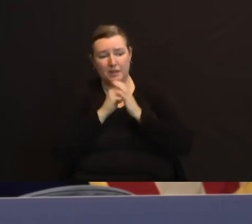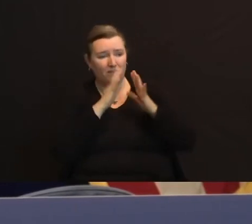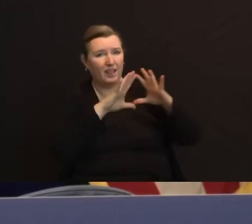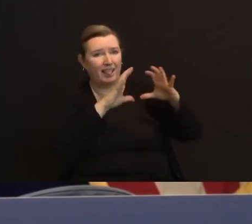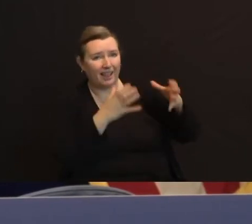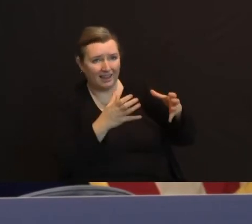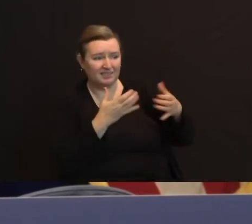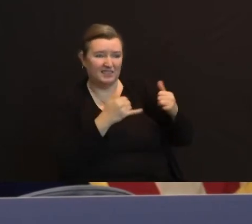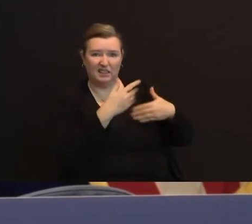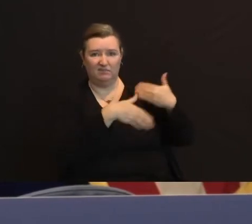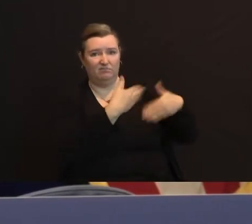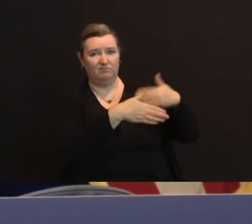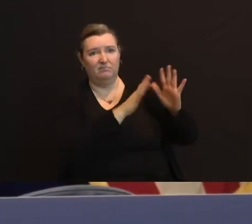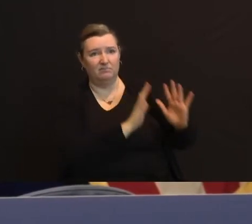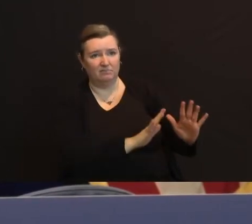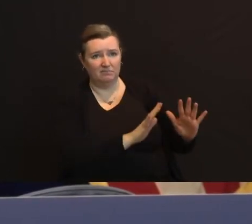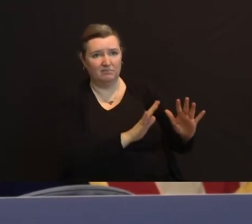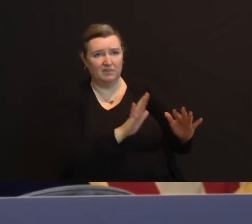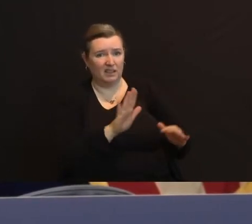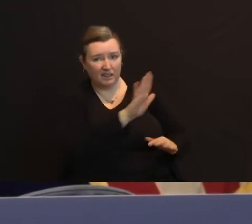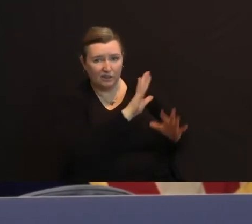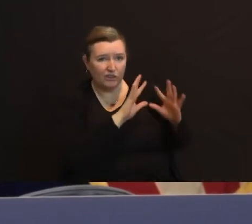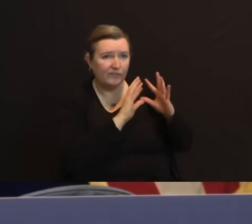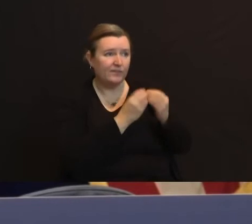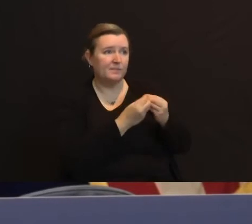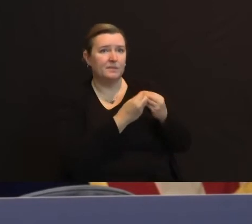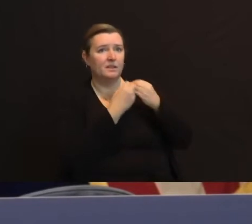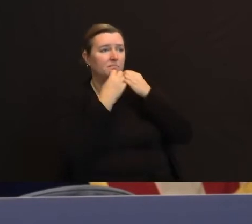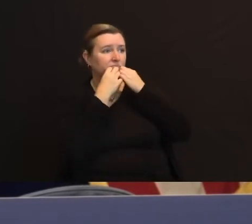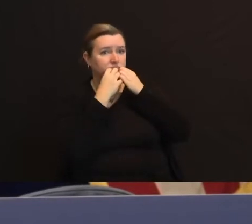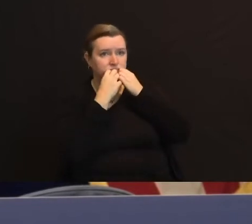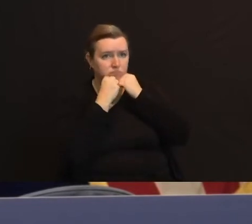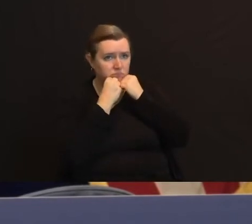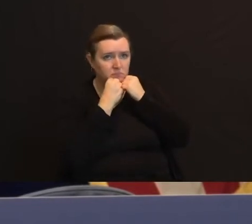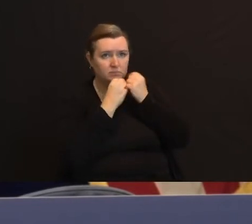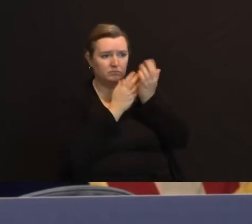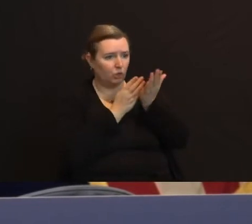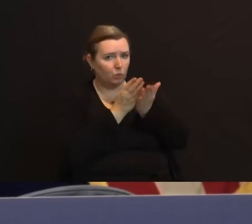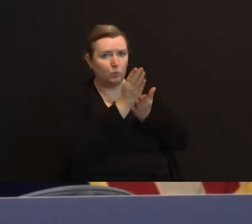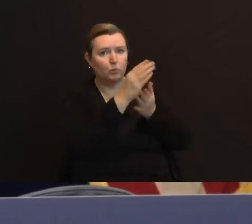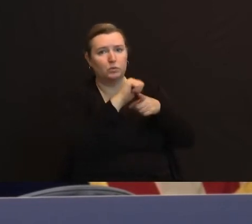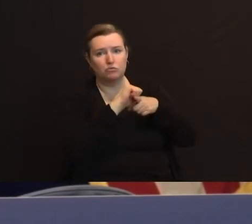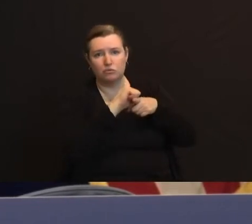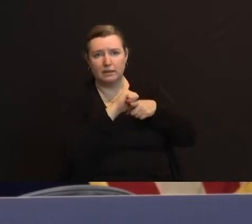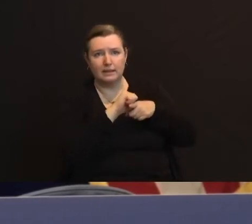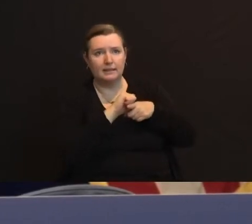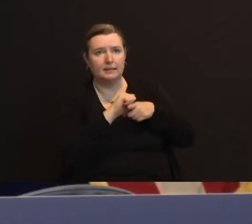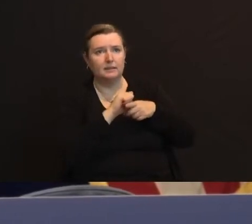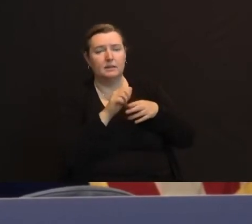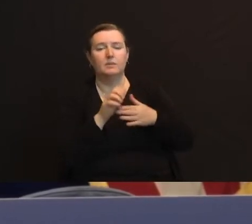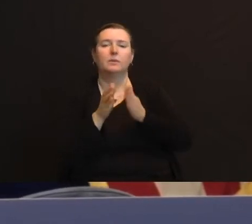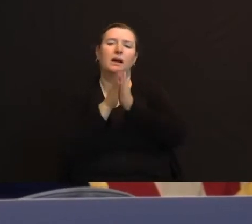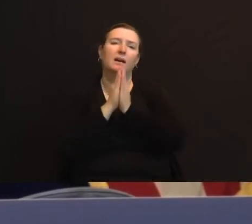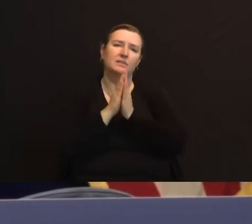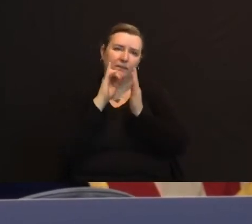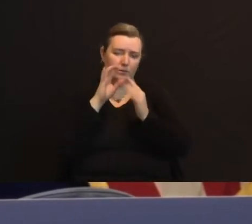families who have, their loved ones still going through our training, and ask a special prayer for the instructors as